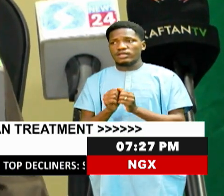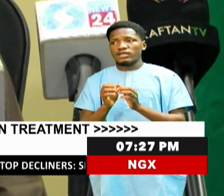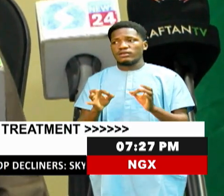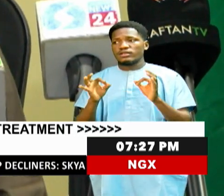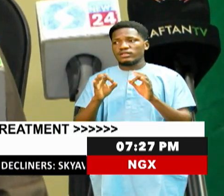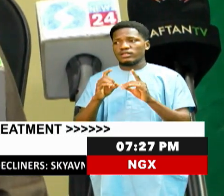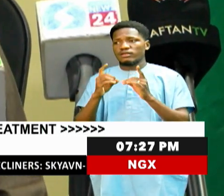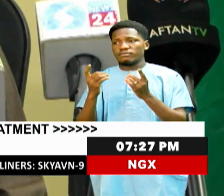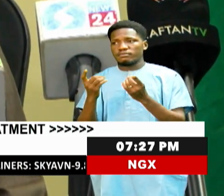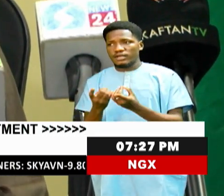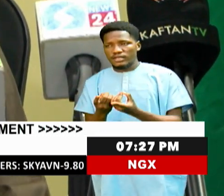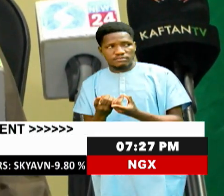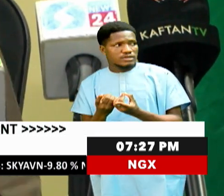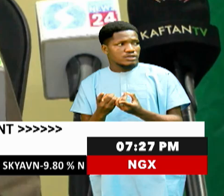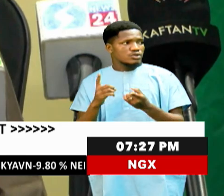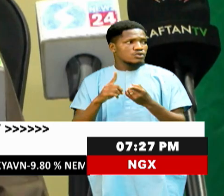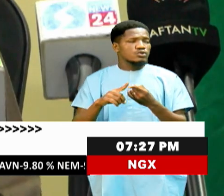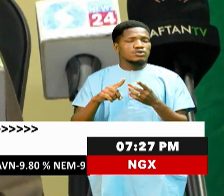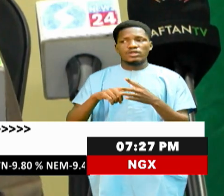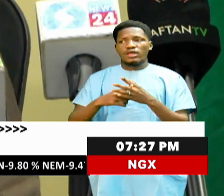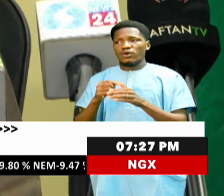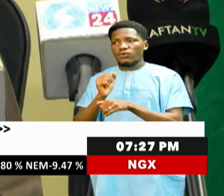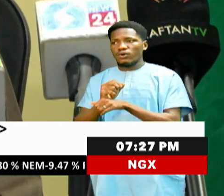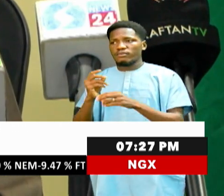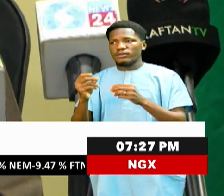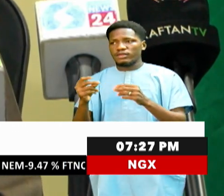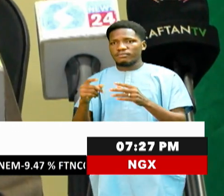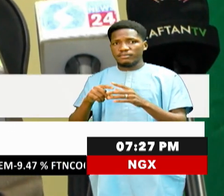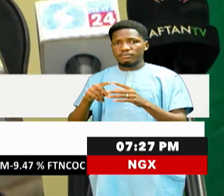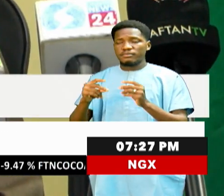commence work immediately on senior secondary school